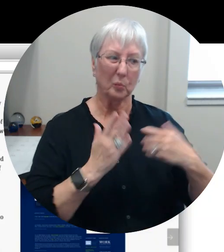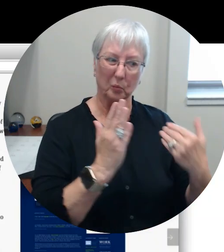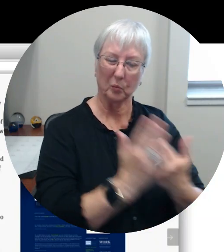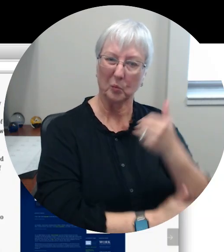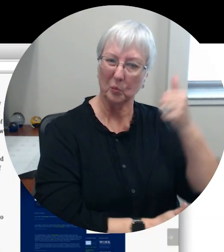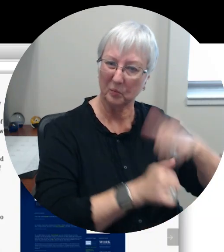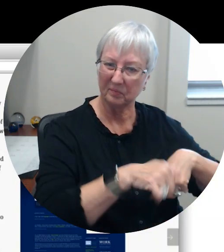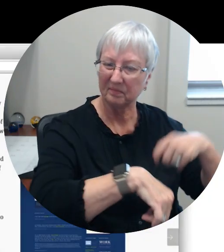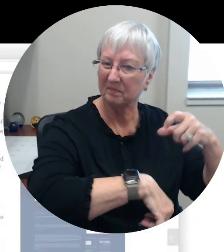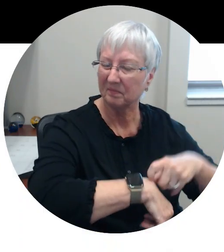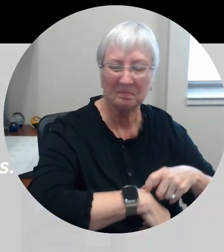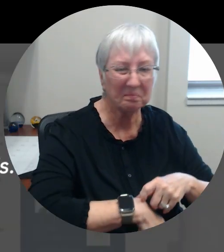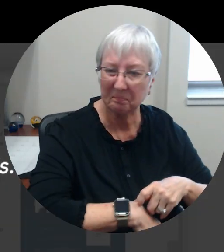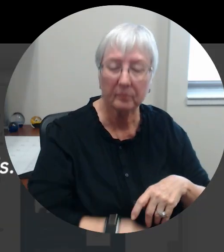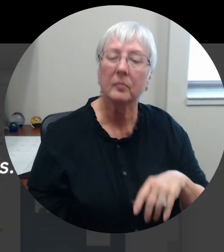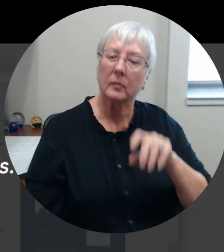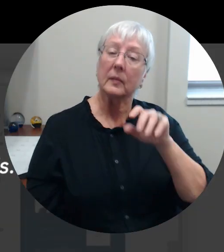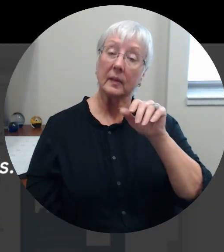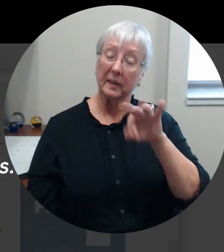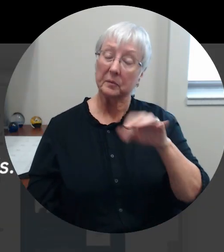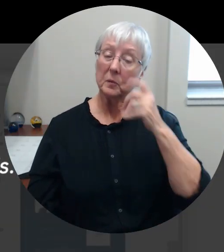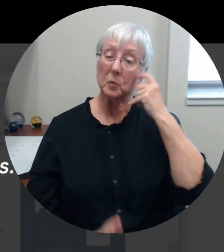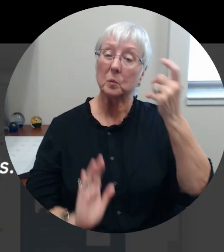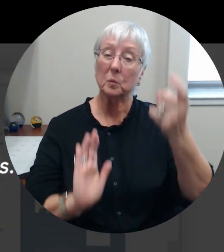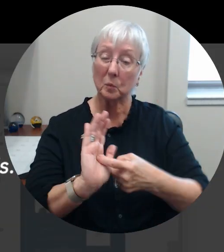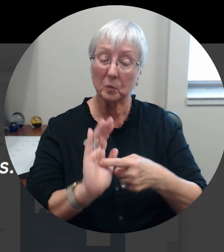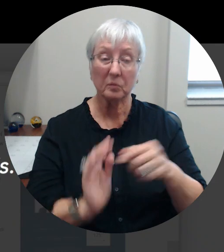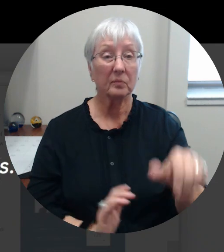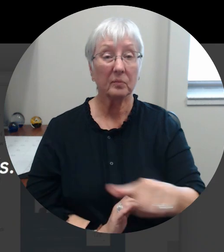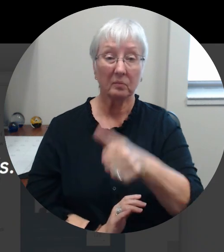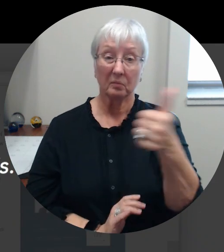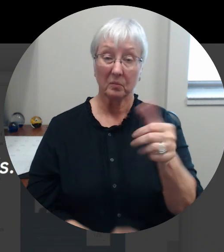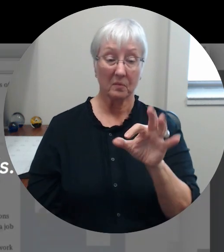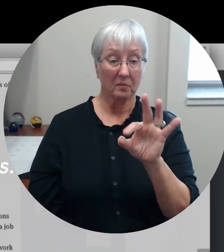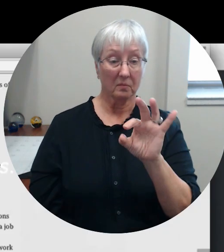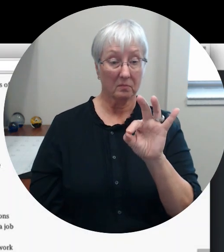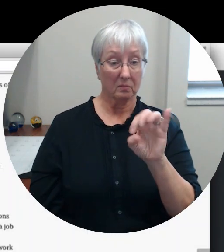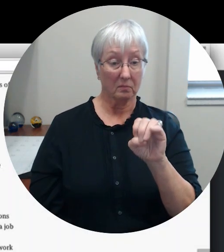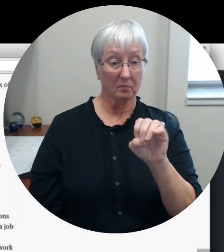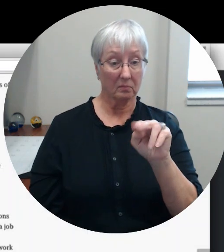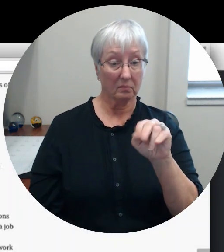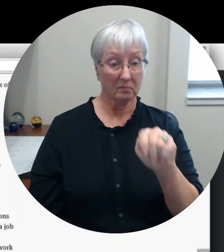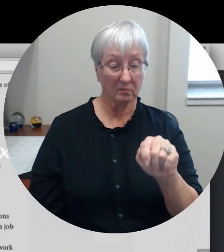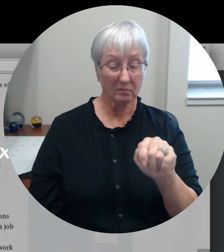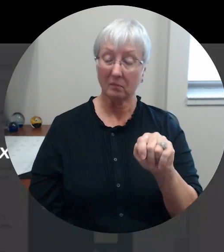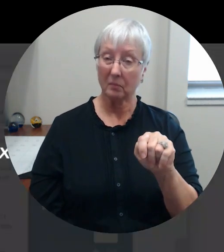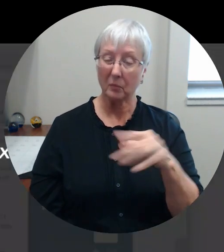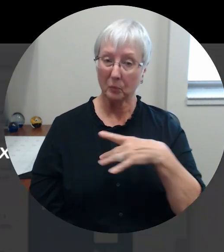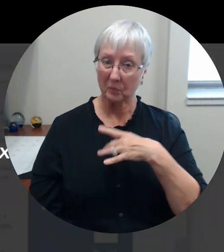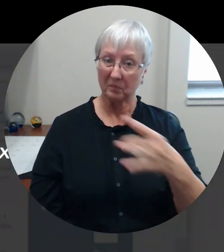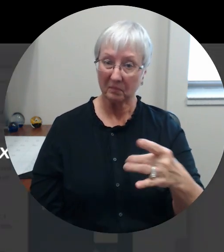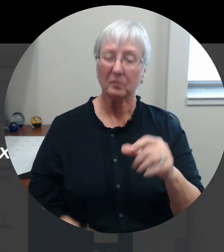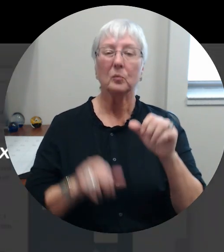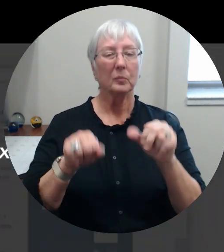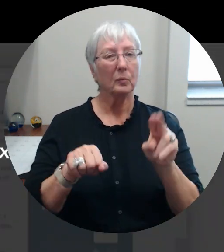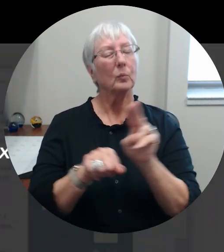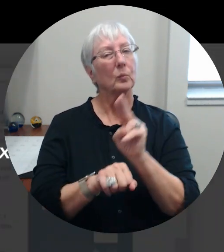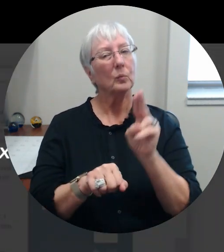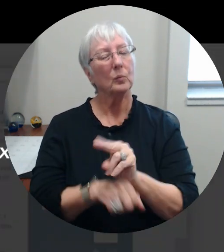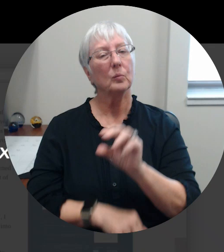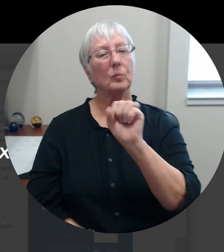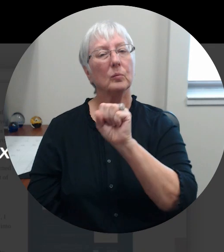readable while you're surfing the web, you can use what font to identify what font that is and make a little mental note for future use in your own projects. It's a